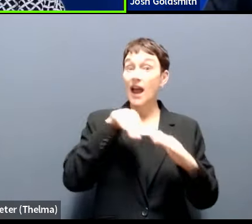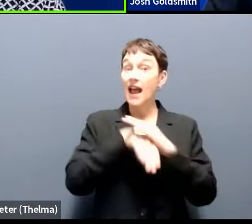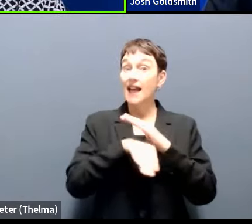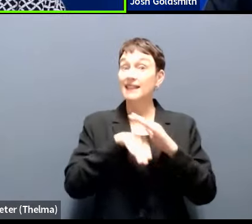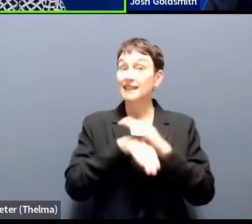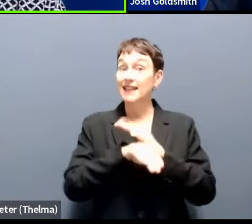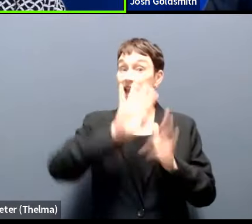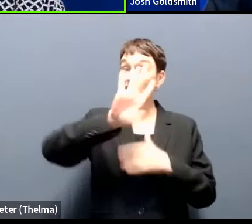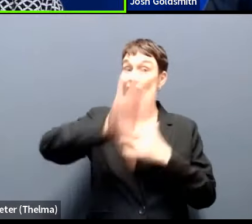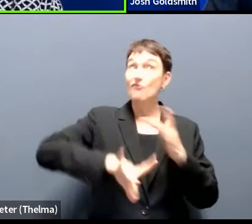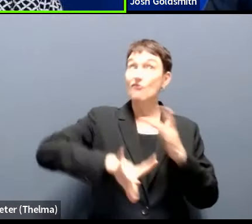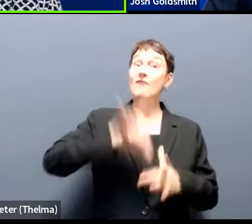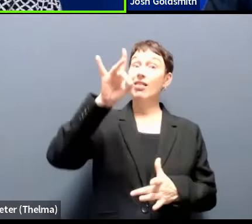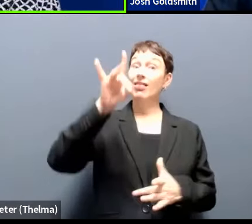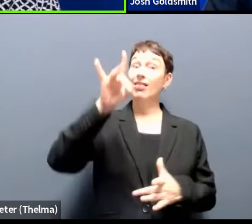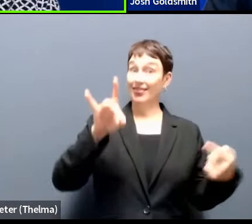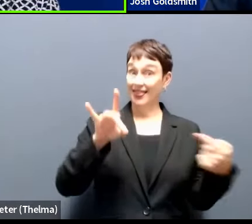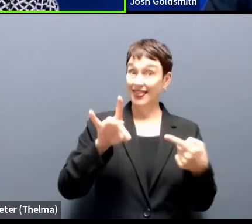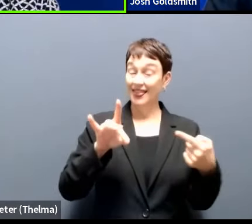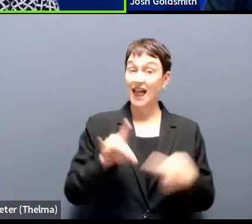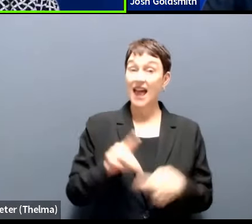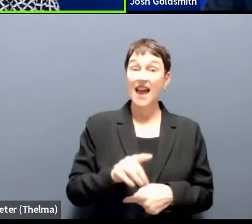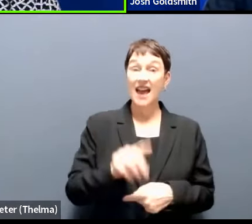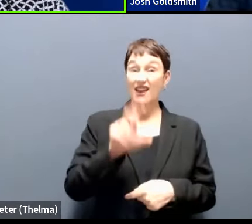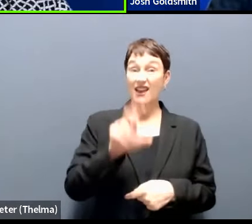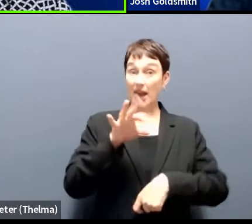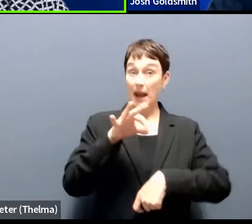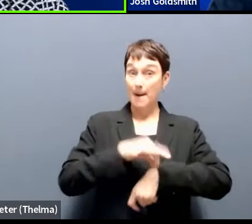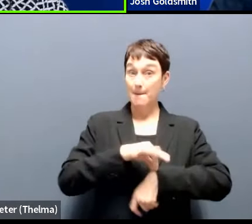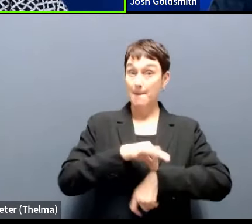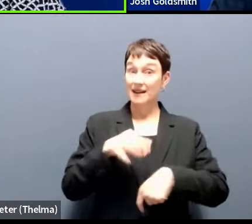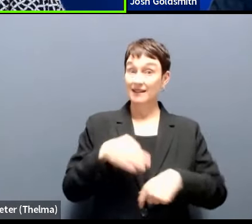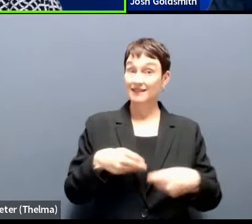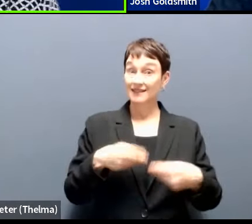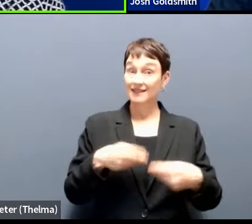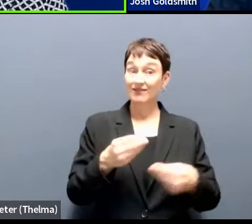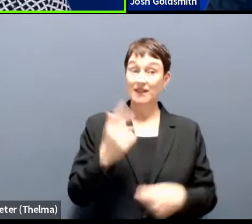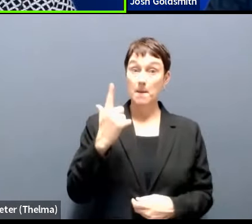for the raffle. So we have 3 minutes. Let's get the timer started.